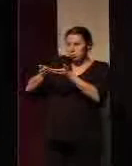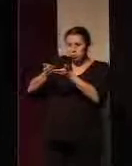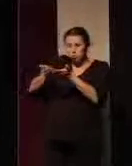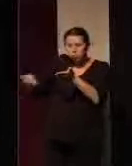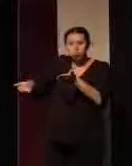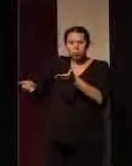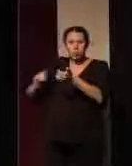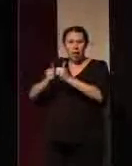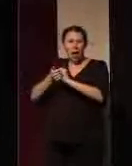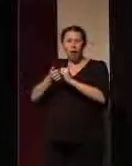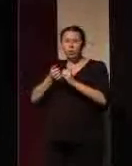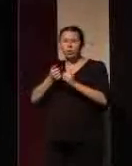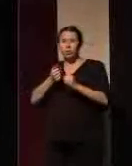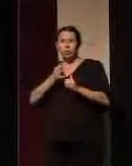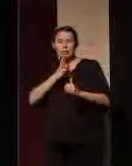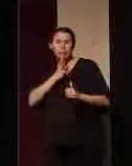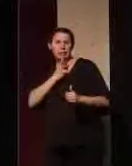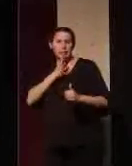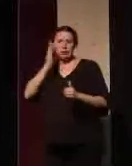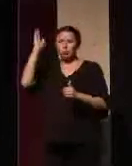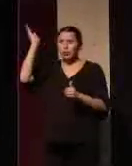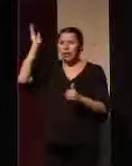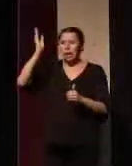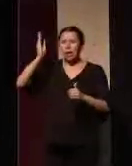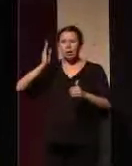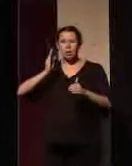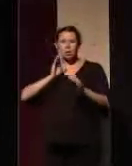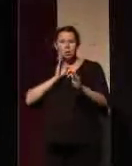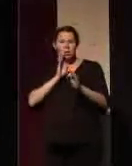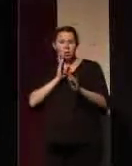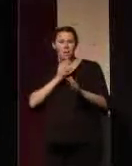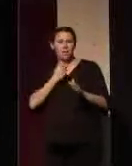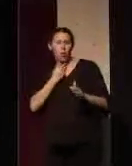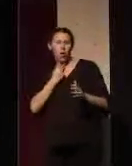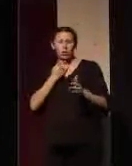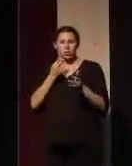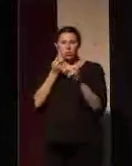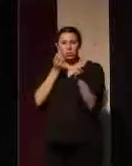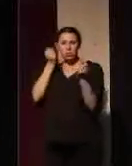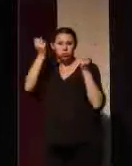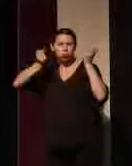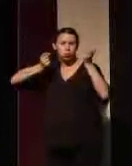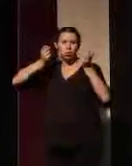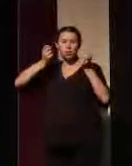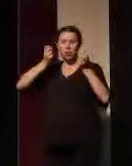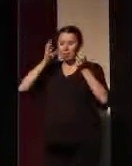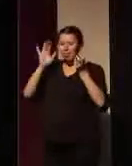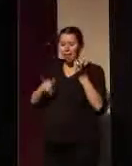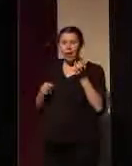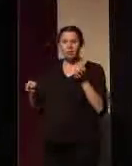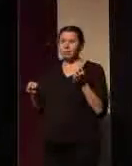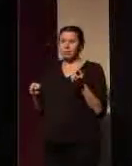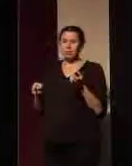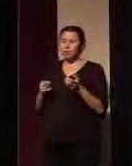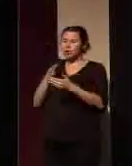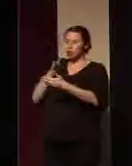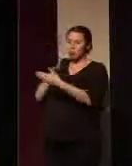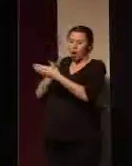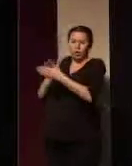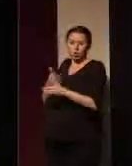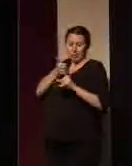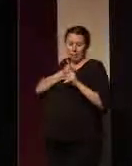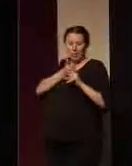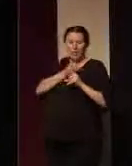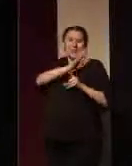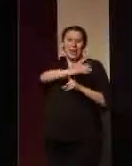inflection in the voices and how this evidence was presented, that's under the prosecutor's control. The other day, and I'm just going to say this